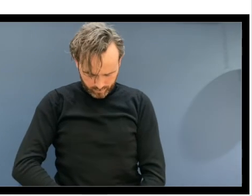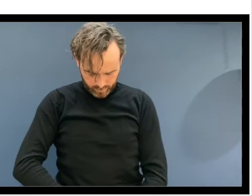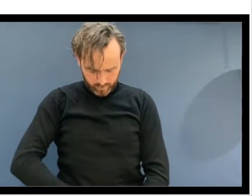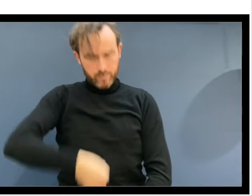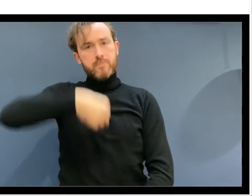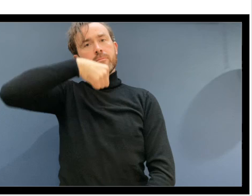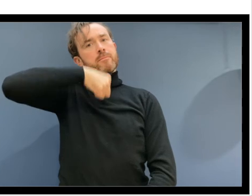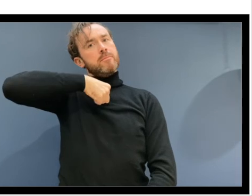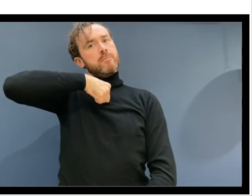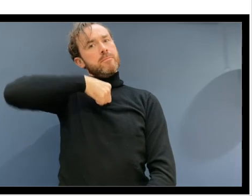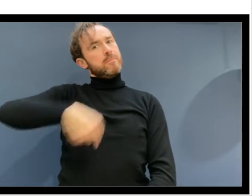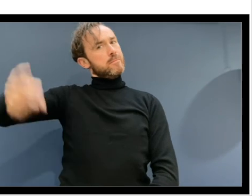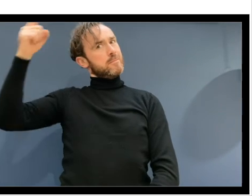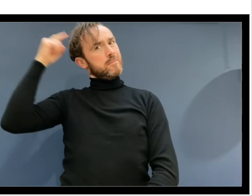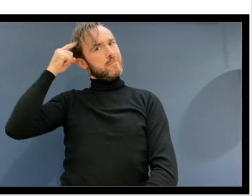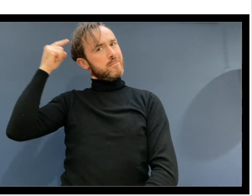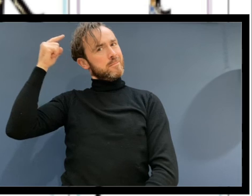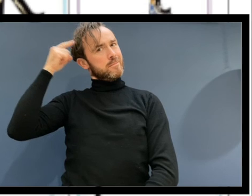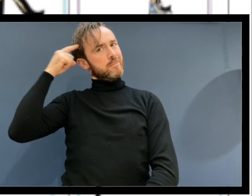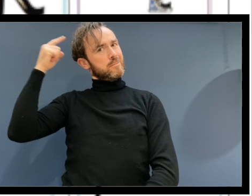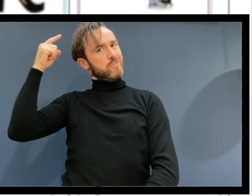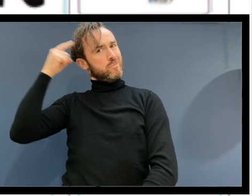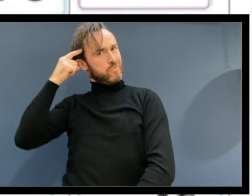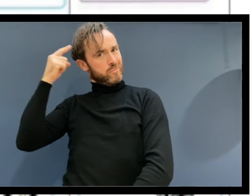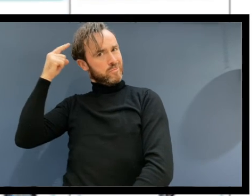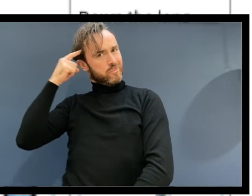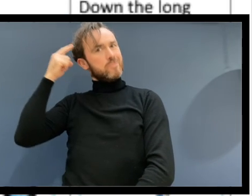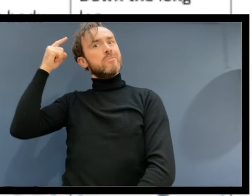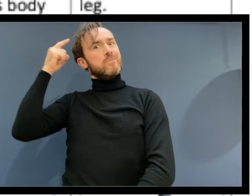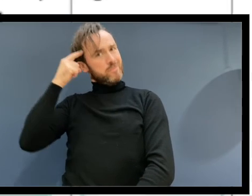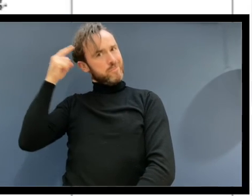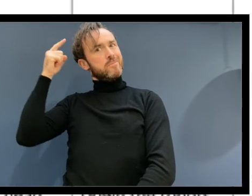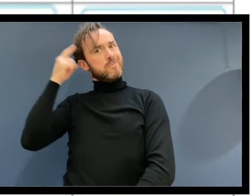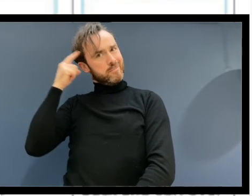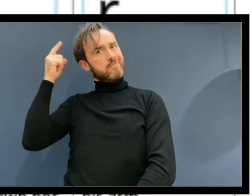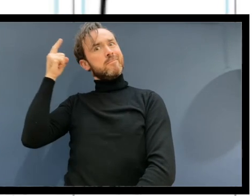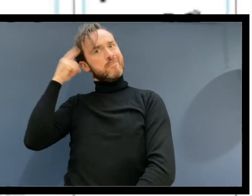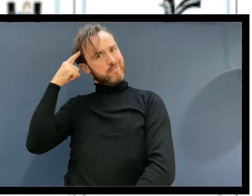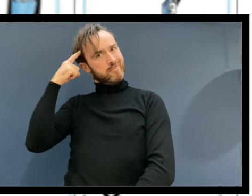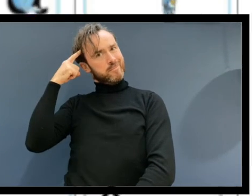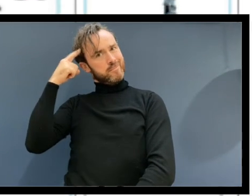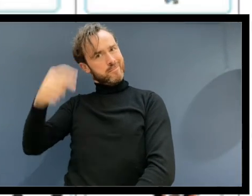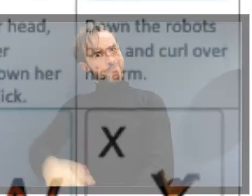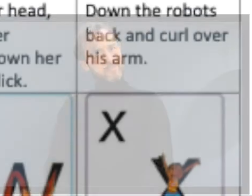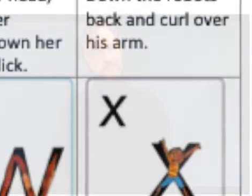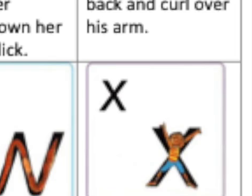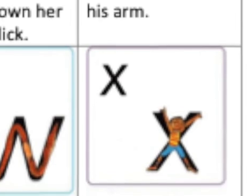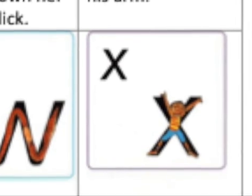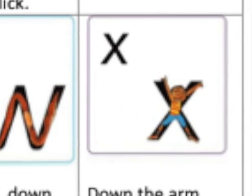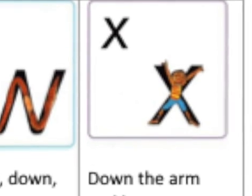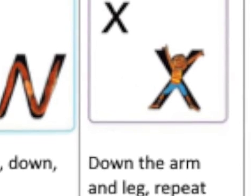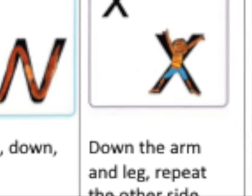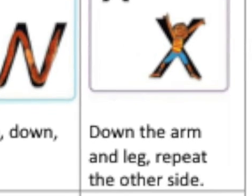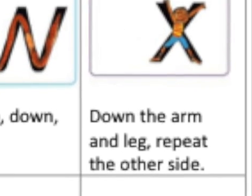And zip it up with Z. Now you know all the sounds, they're all in your head.